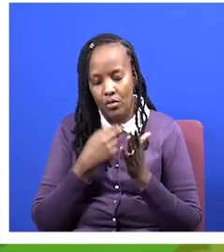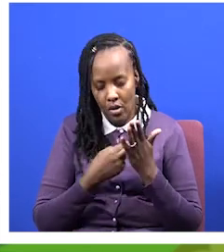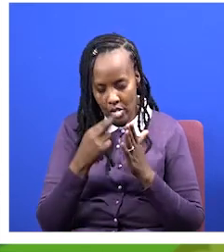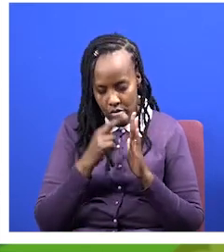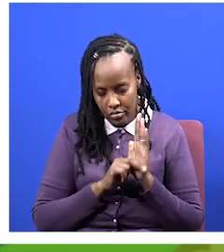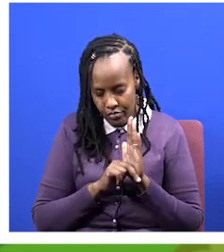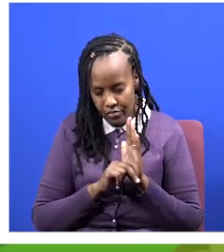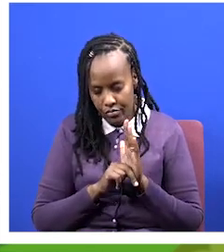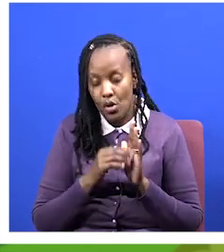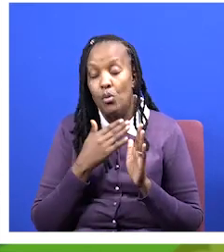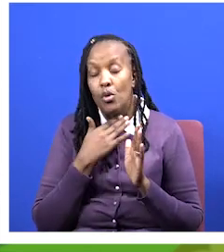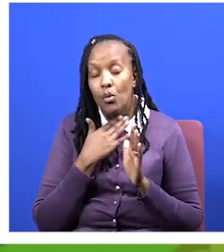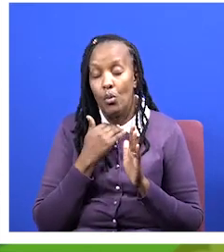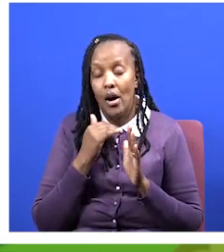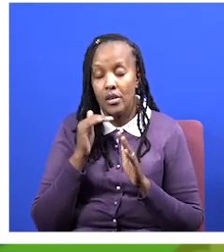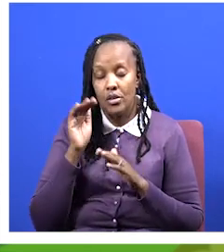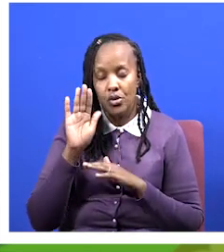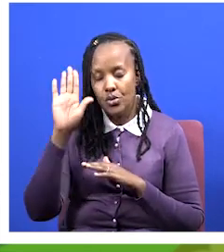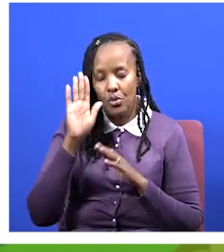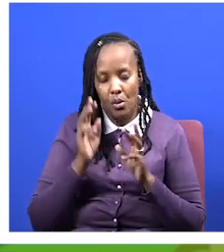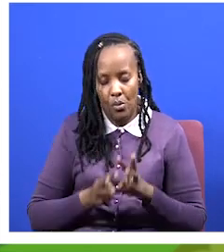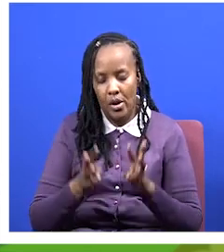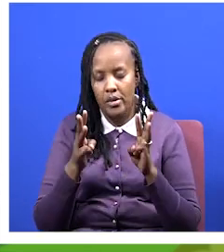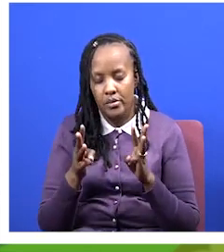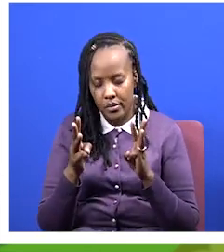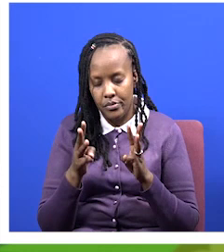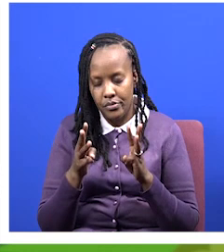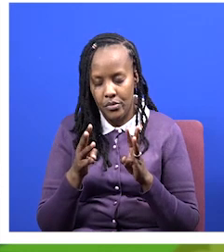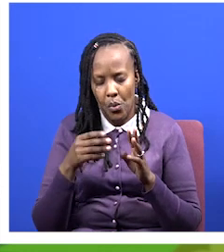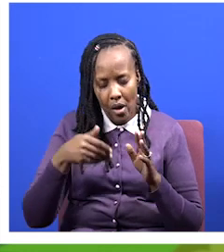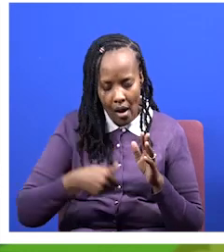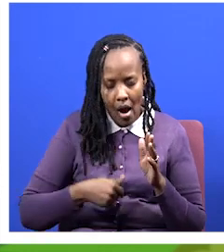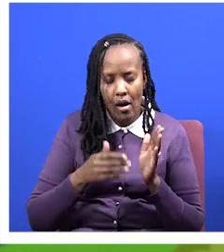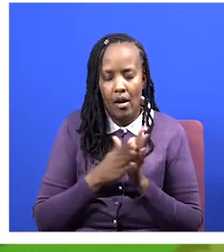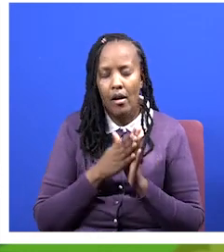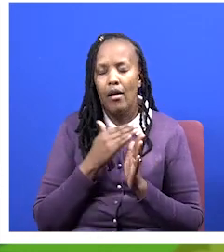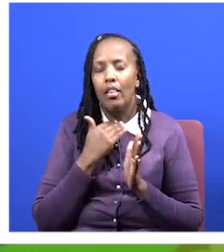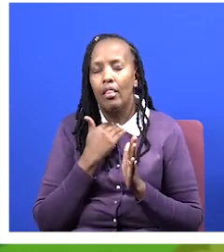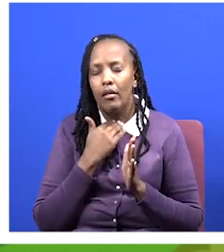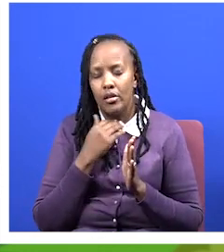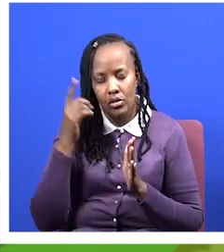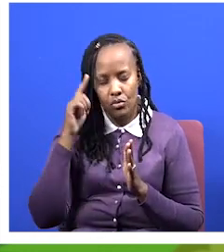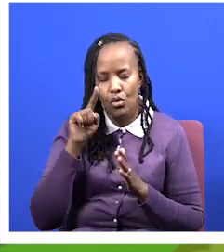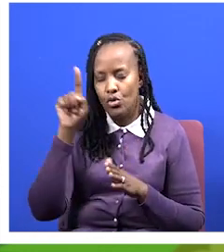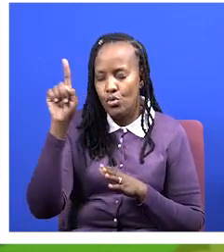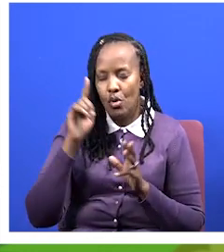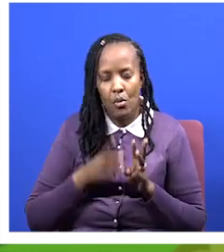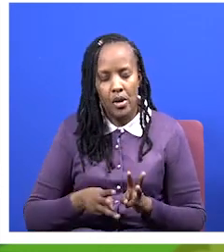righteousness. We want your ways in the world. We hunger and thirst for